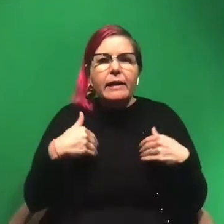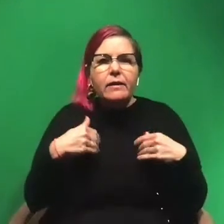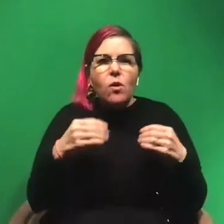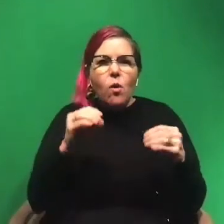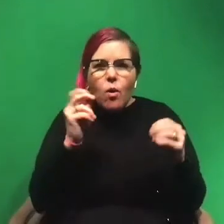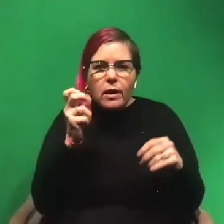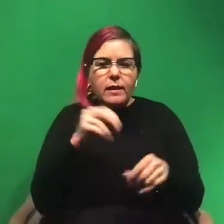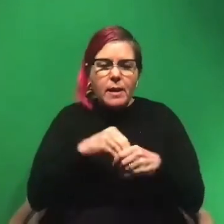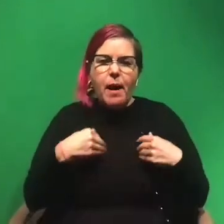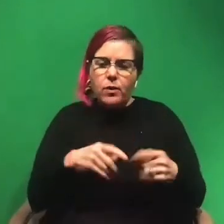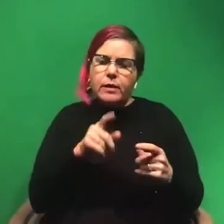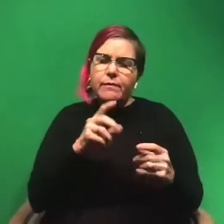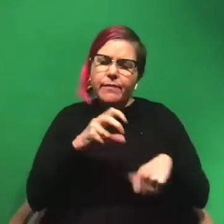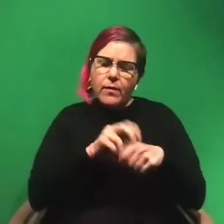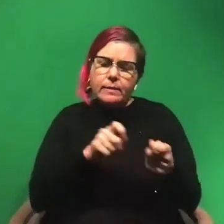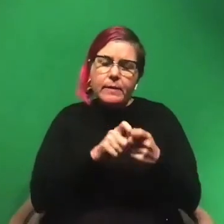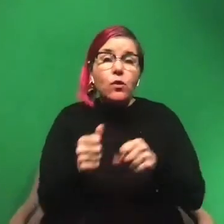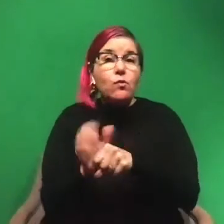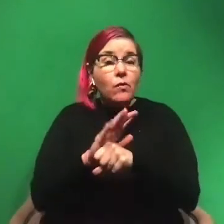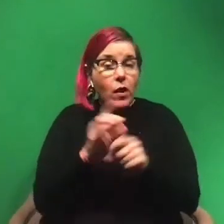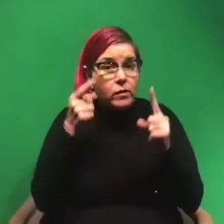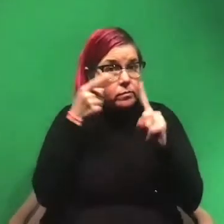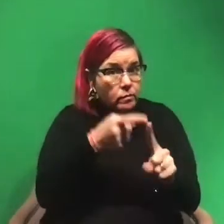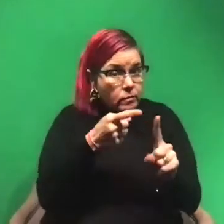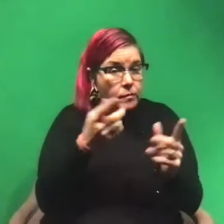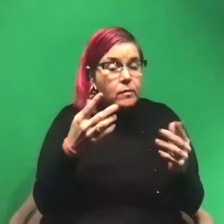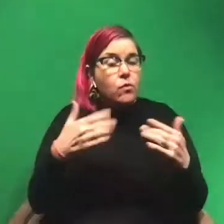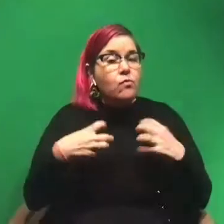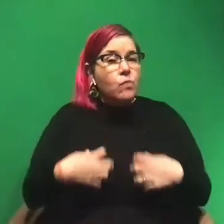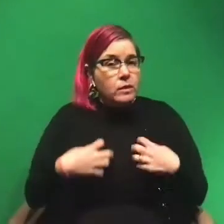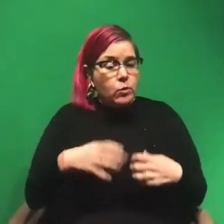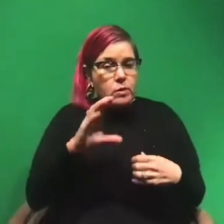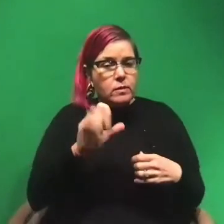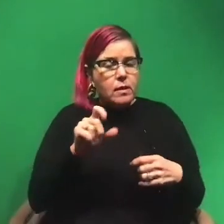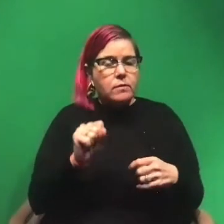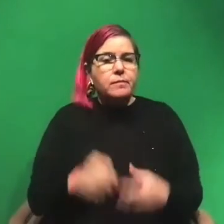they're very specific. In this case of the coronavirus, it targets very specific respiratory cells, as you can